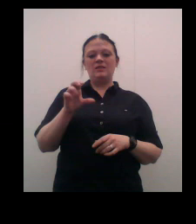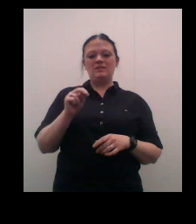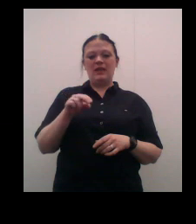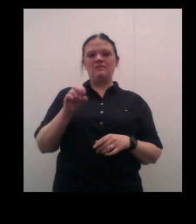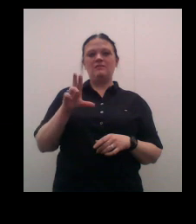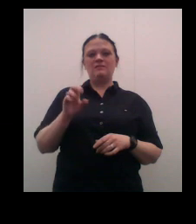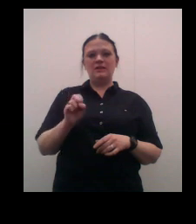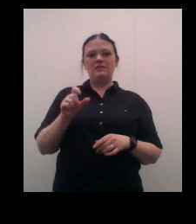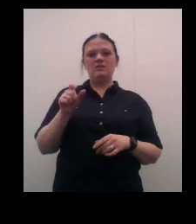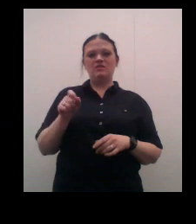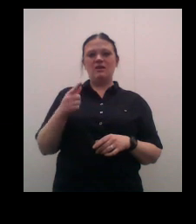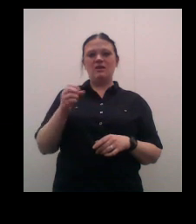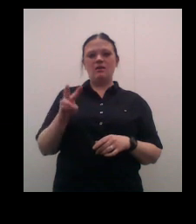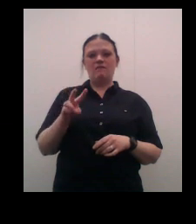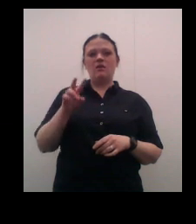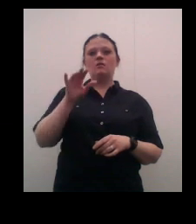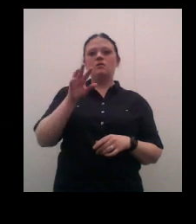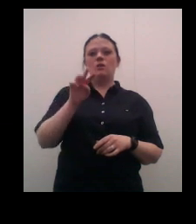my2020census.gov,